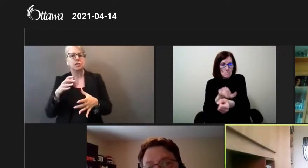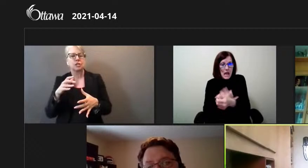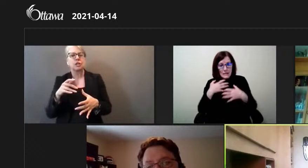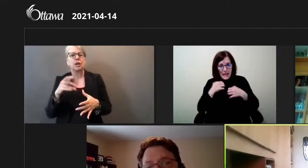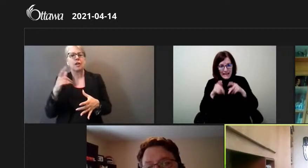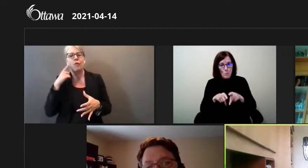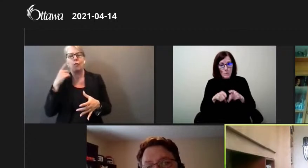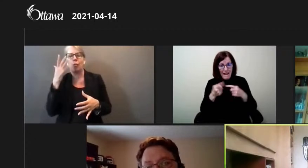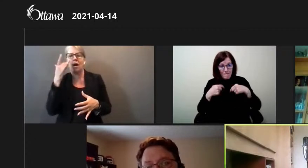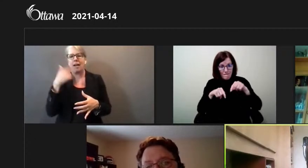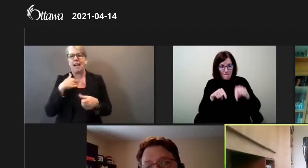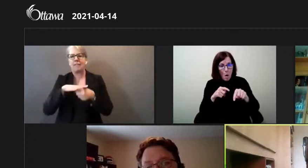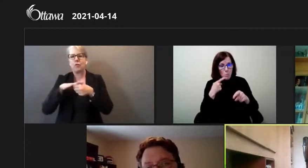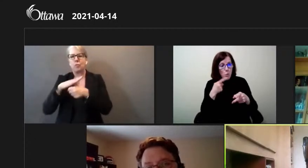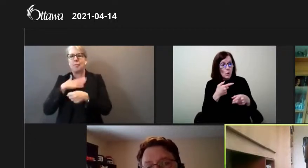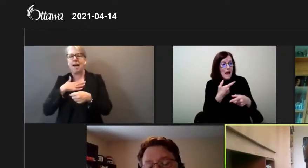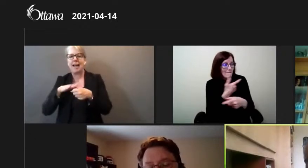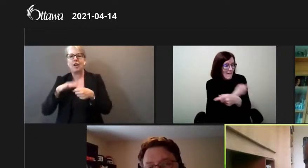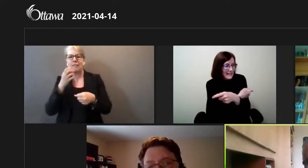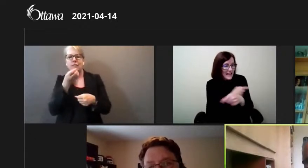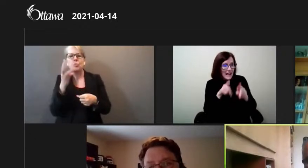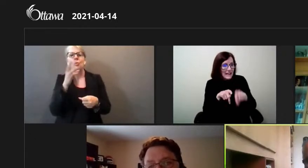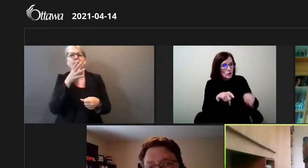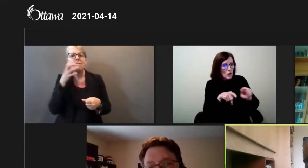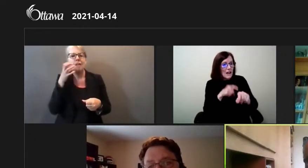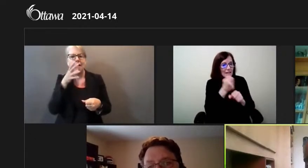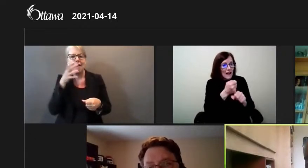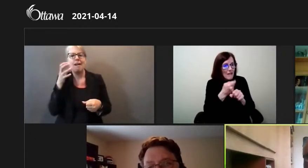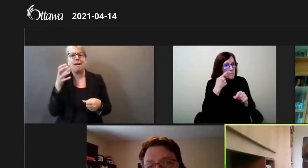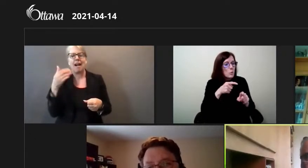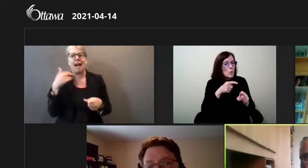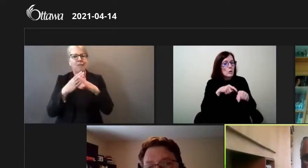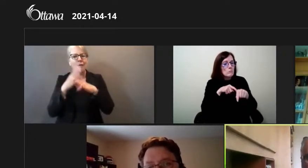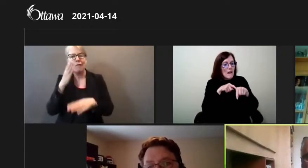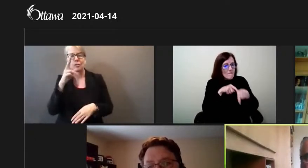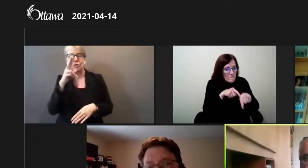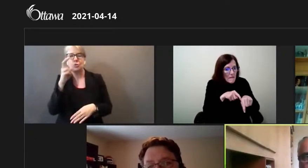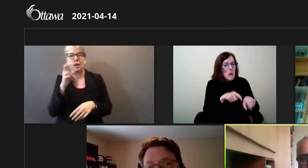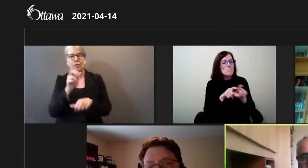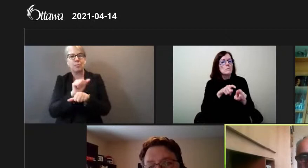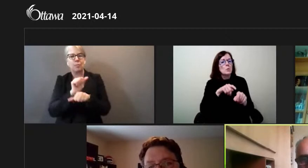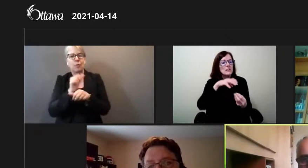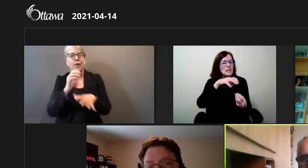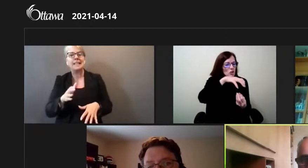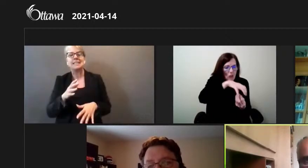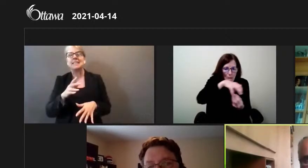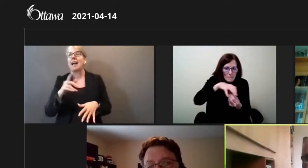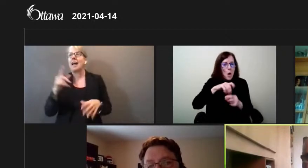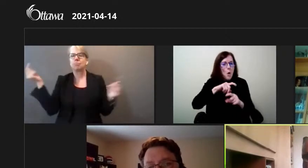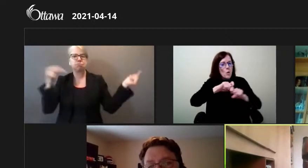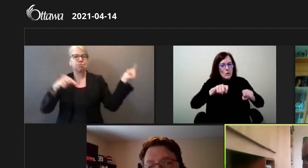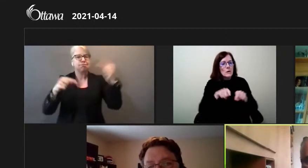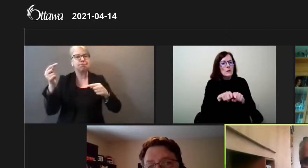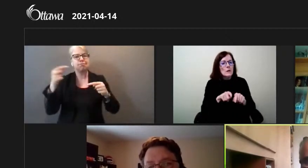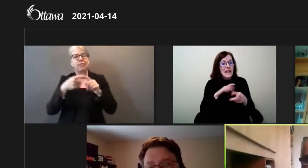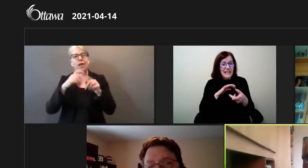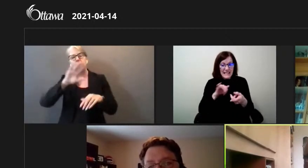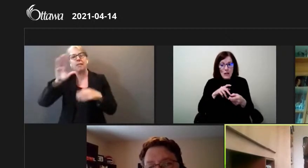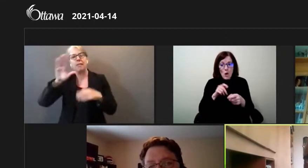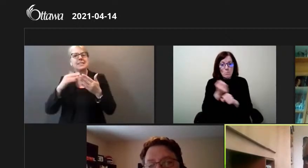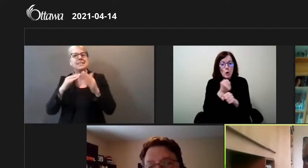area few farm and few, they have like 200 employees and they are from everywhere in the city. They're from the